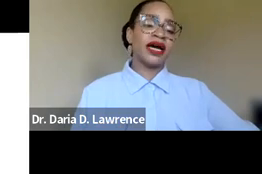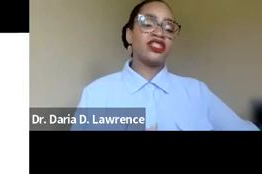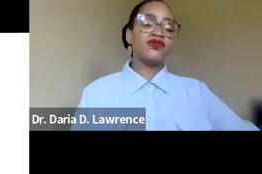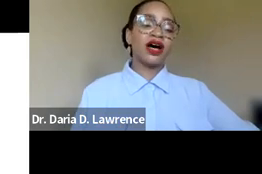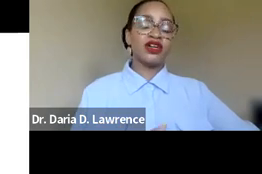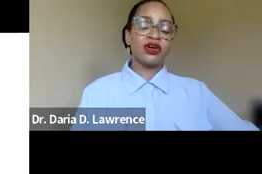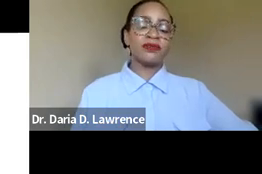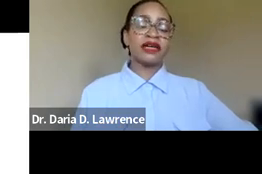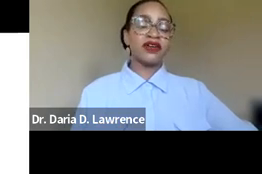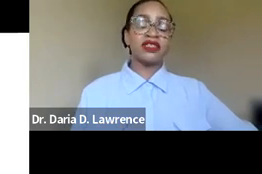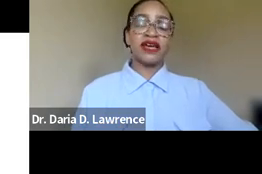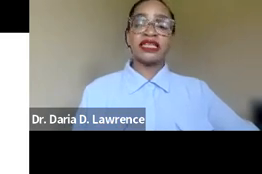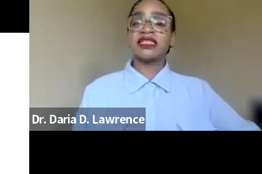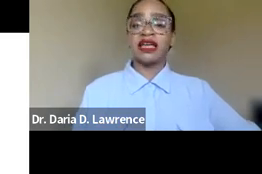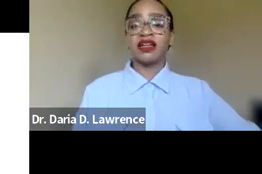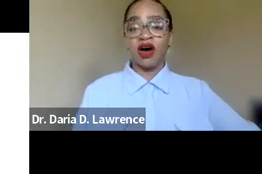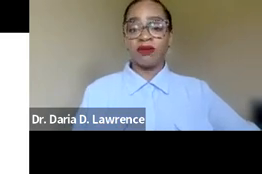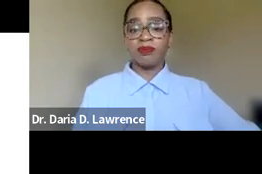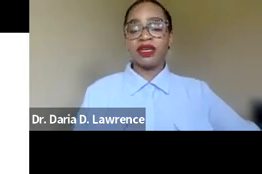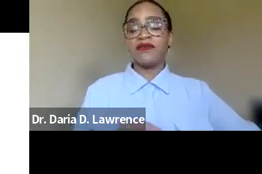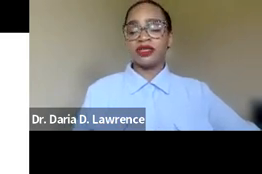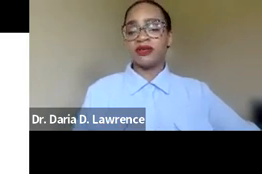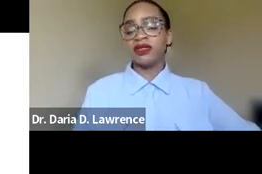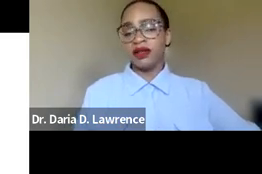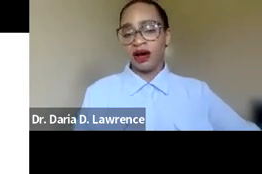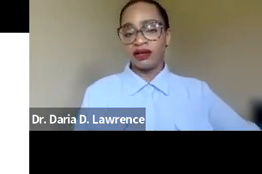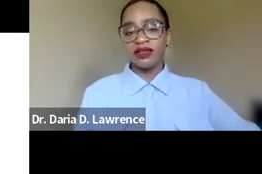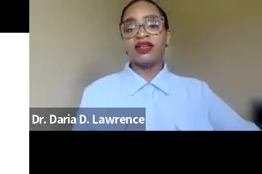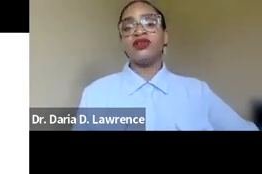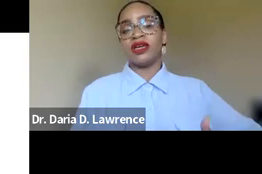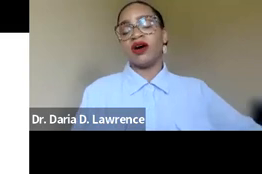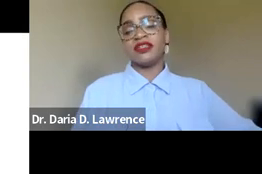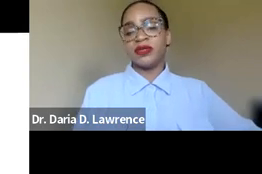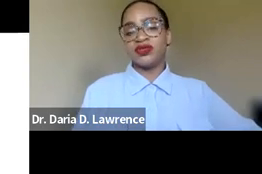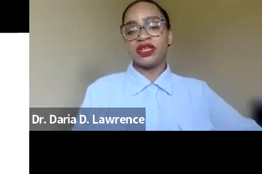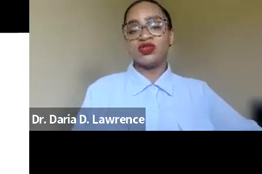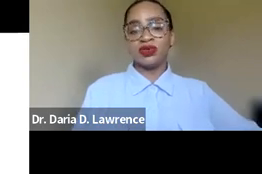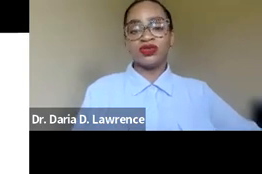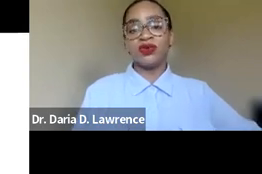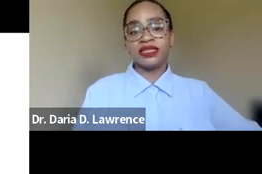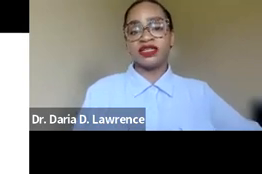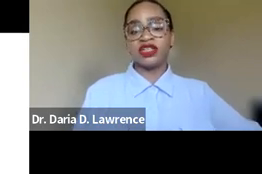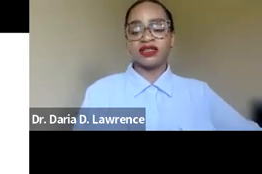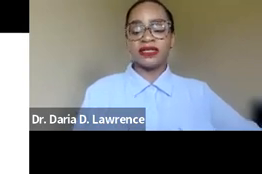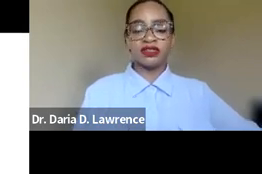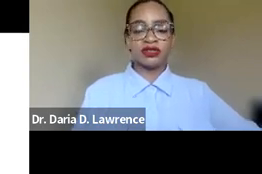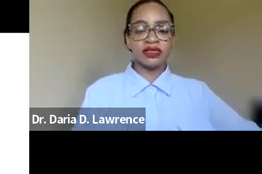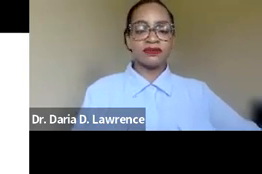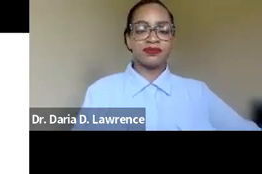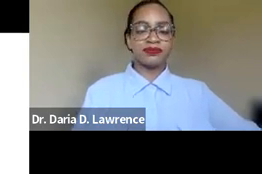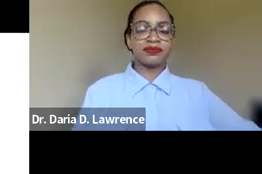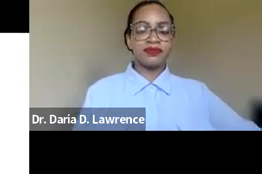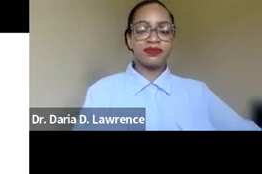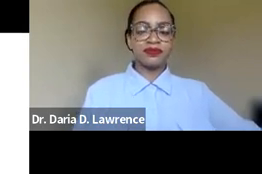bear in mind to follow your respective codes of ethics and the law. If you stick with the law, you can always be sure that you will do what is in the child's best